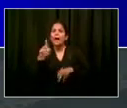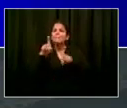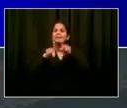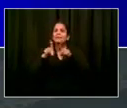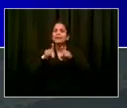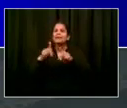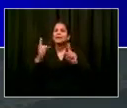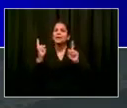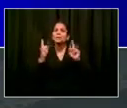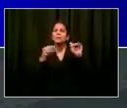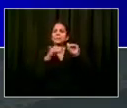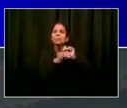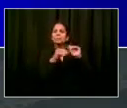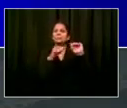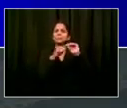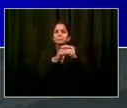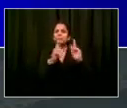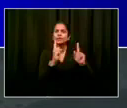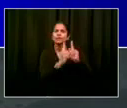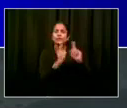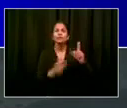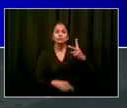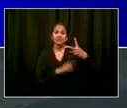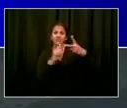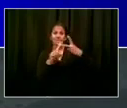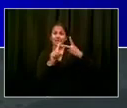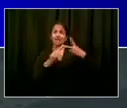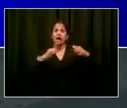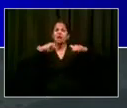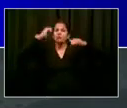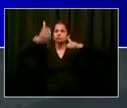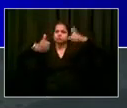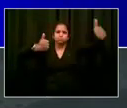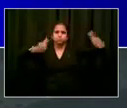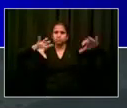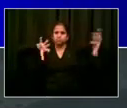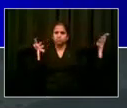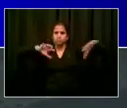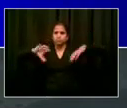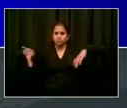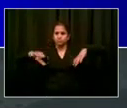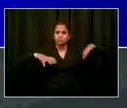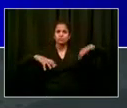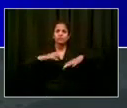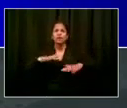additional safety measures, temperature checks at the doors, of course, PPE for all employees provided,